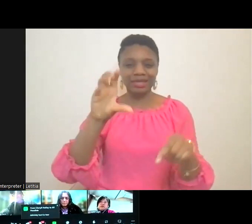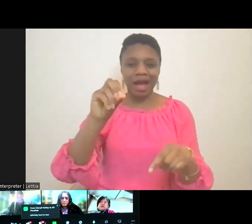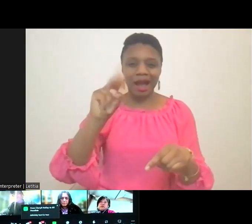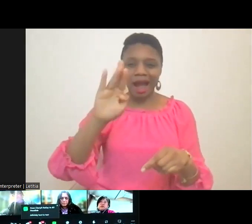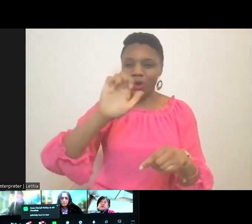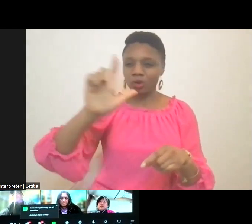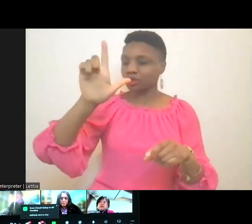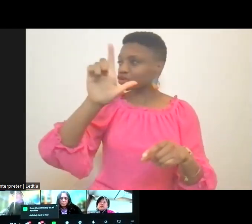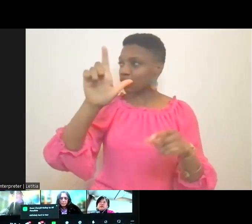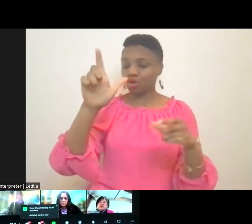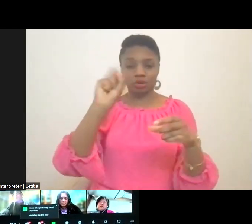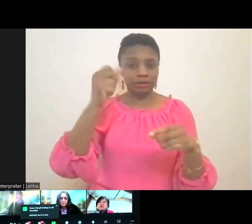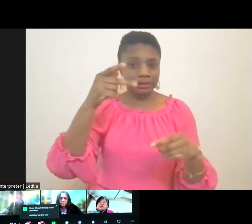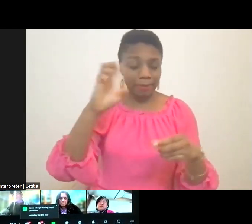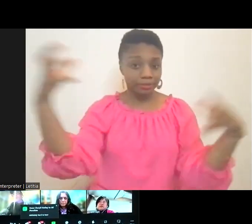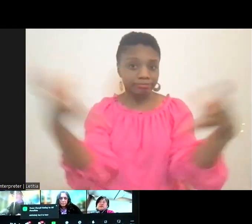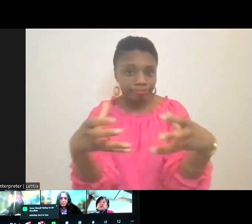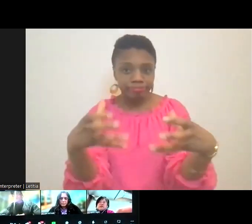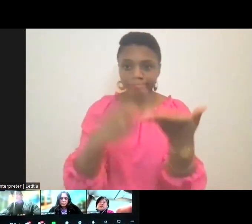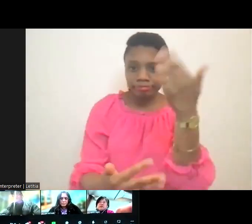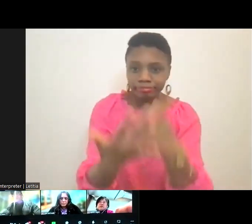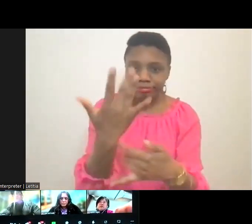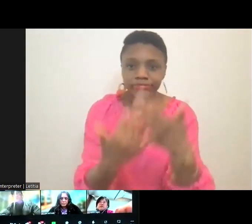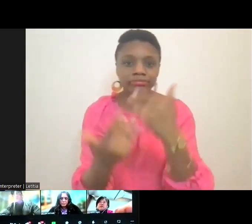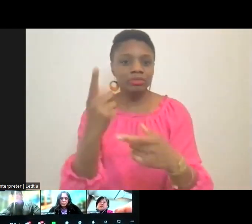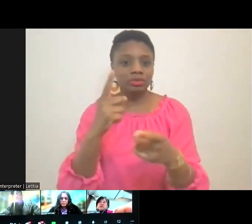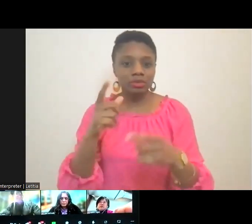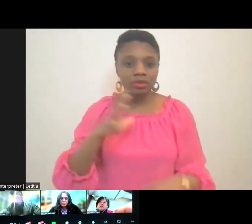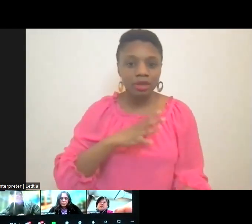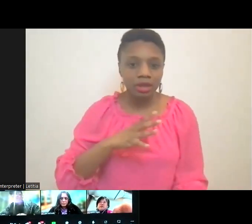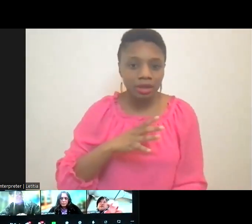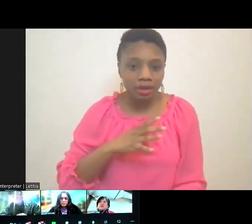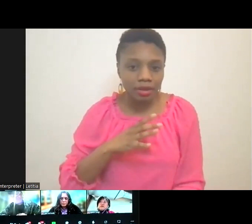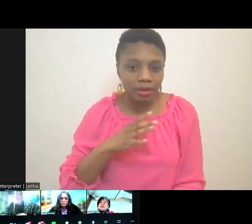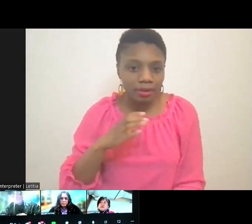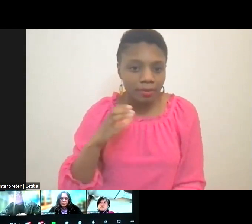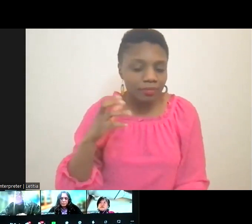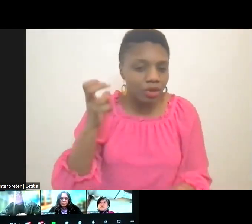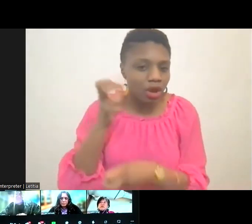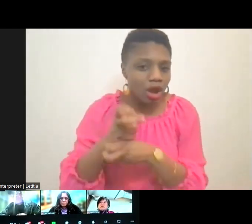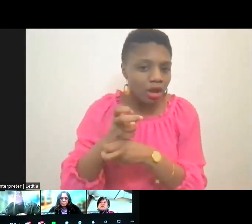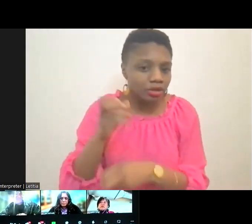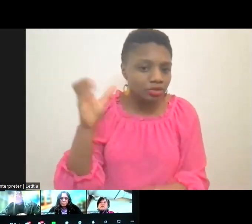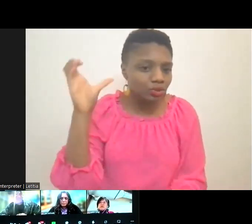a convening space to gather some of that. It looks like it's hard to hear. Oh. Is it volume?